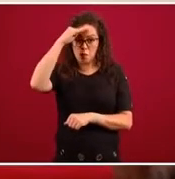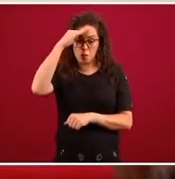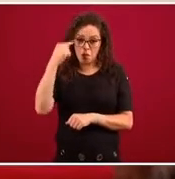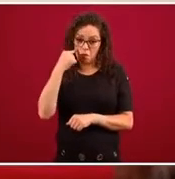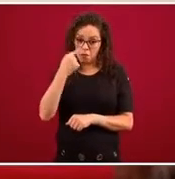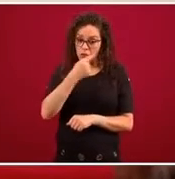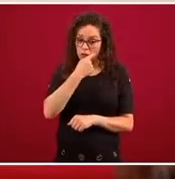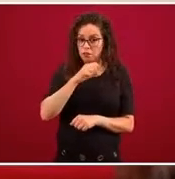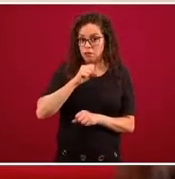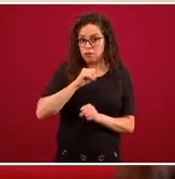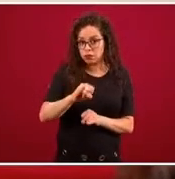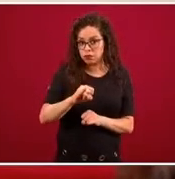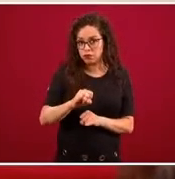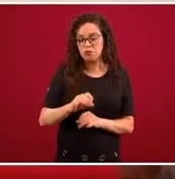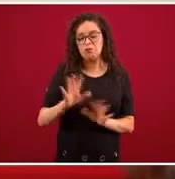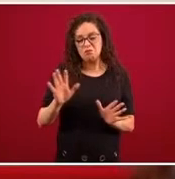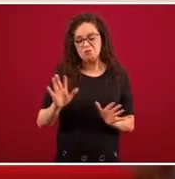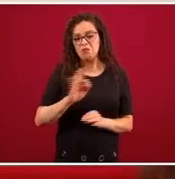dictating the legal